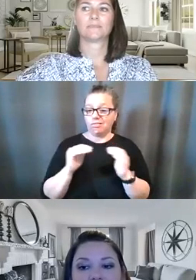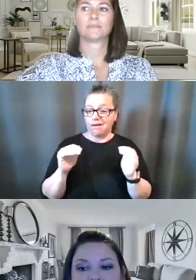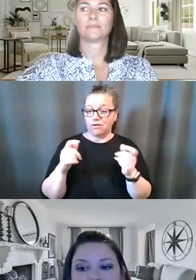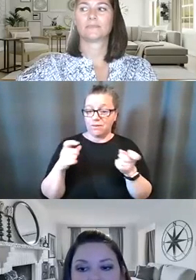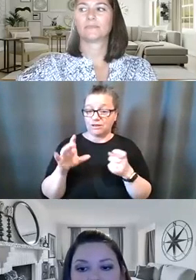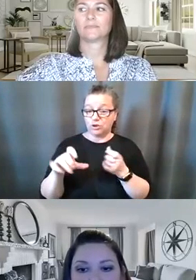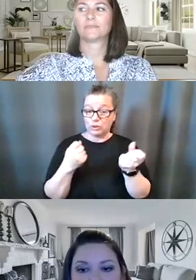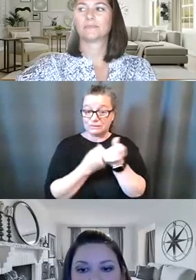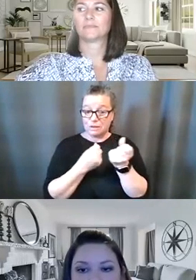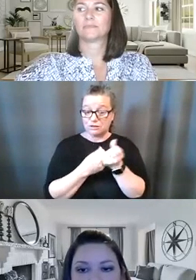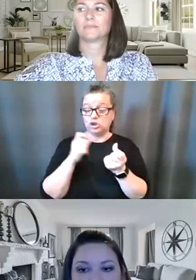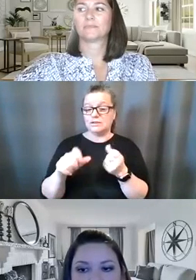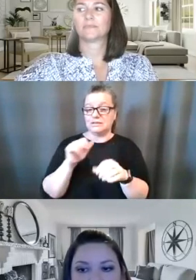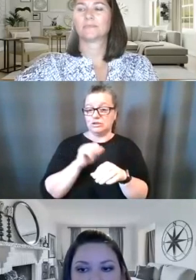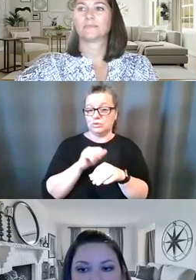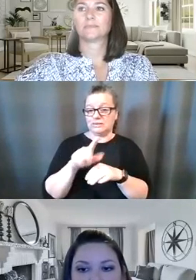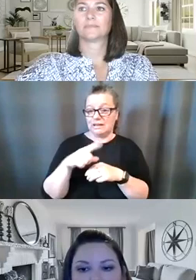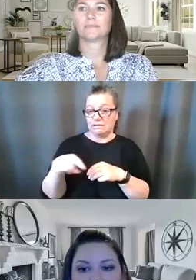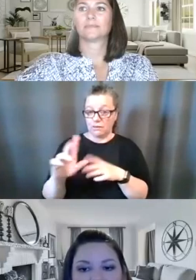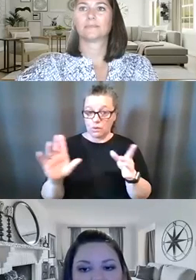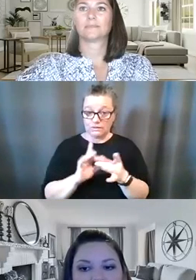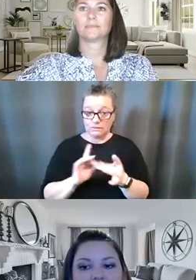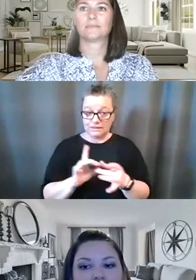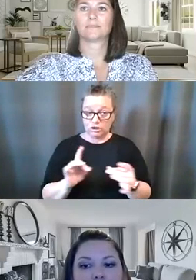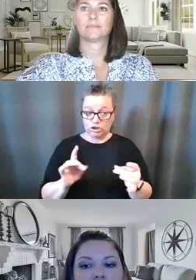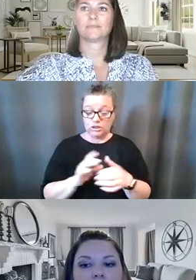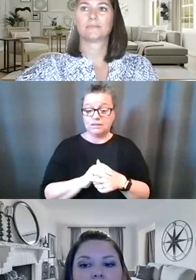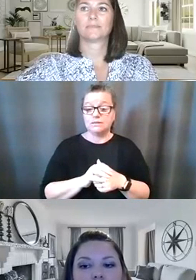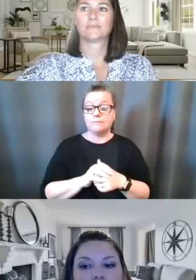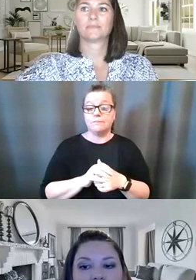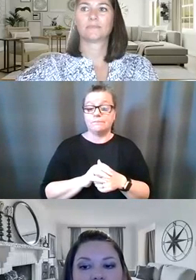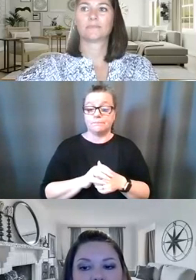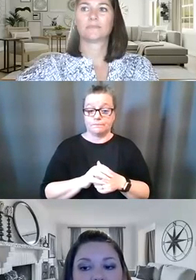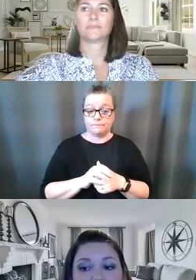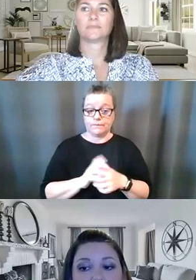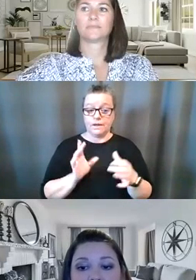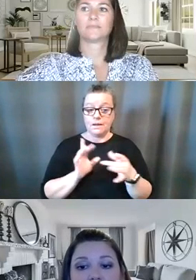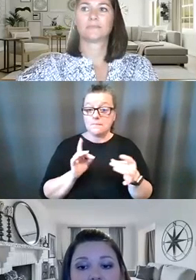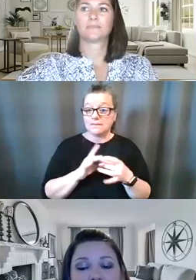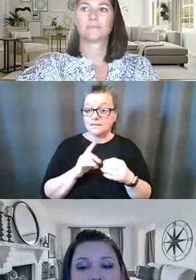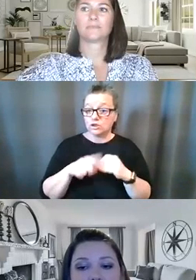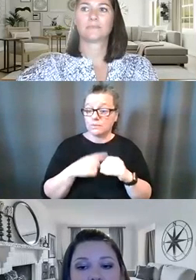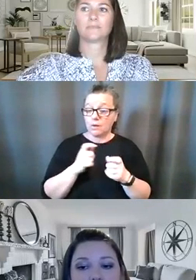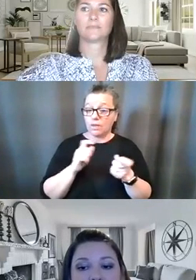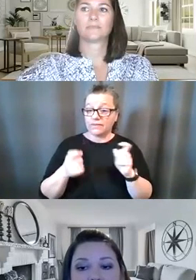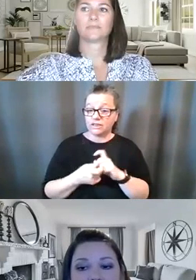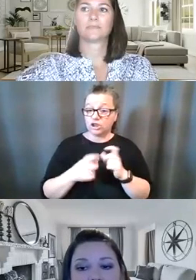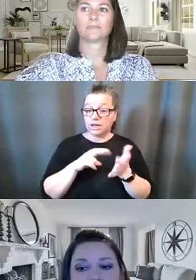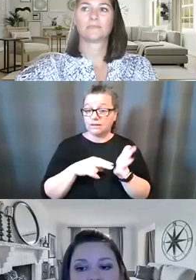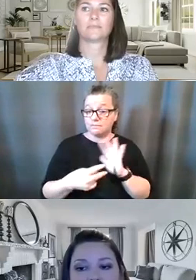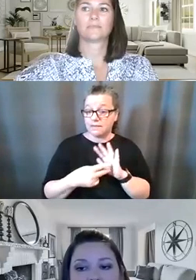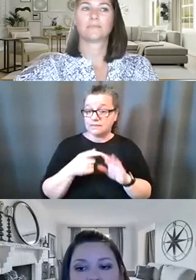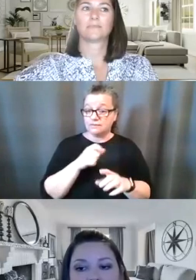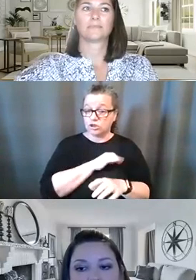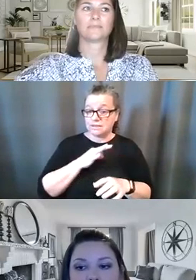needs to be sending those messages. Messages about what the change means for staff, what's in it